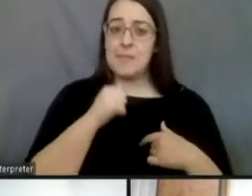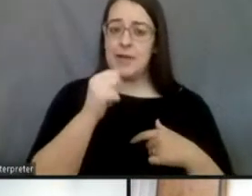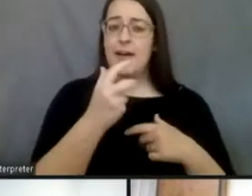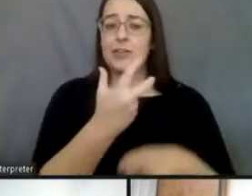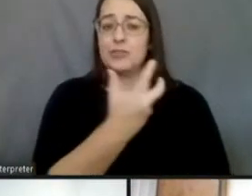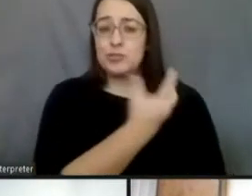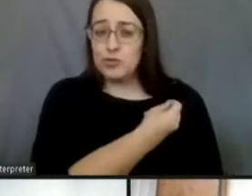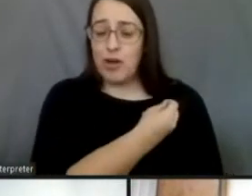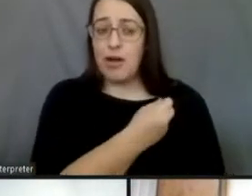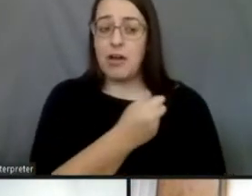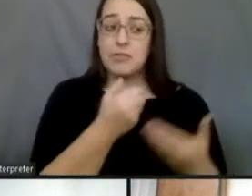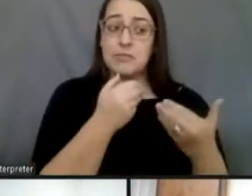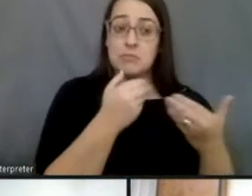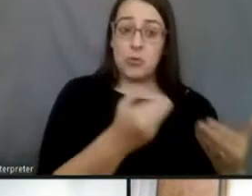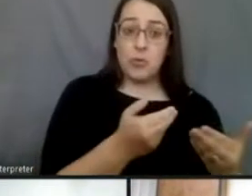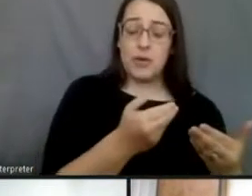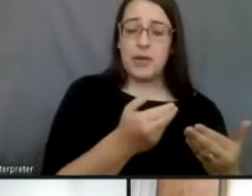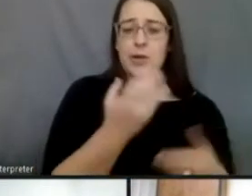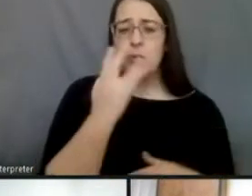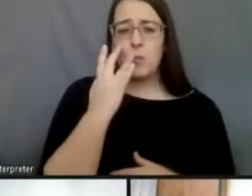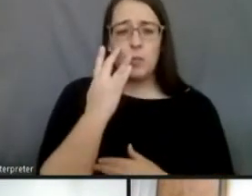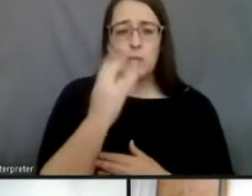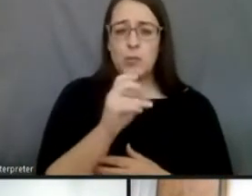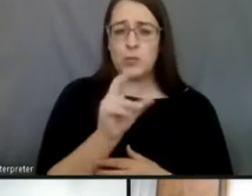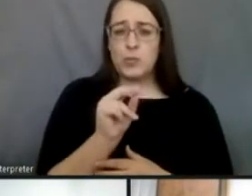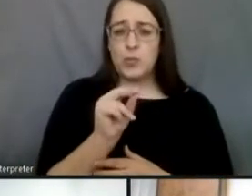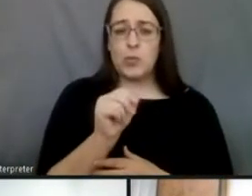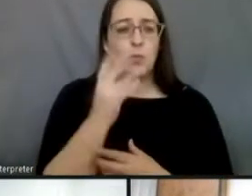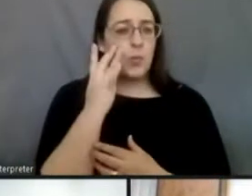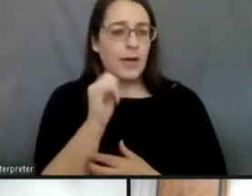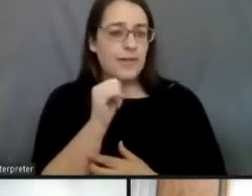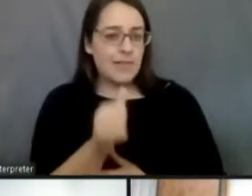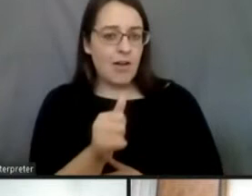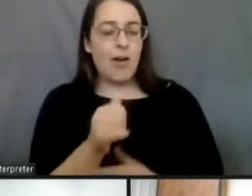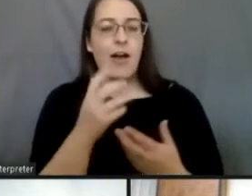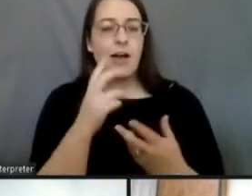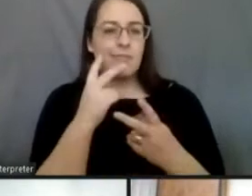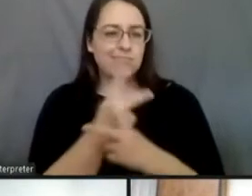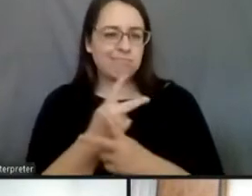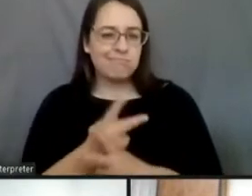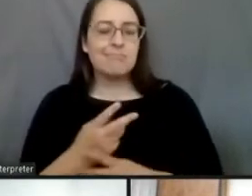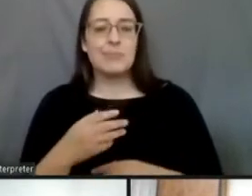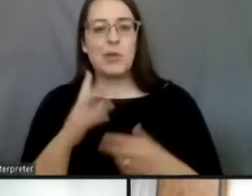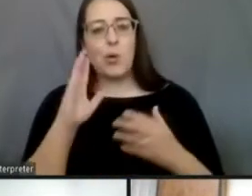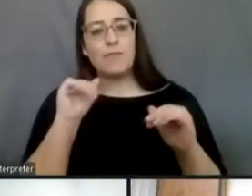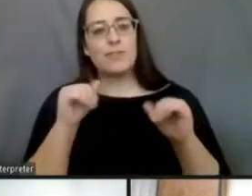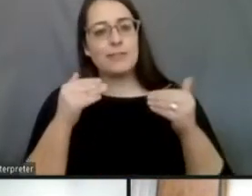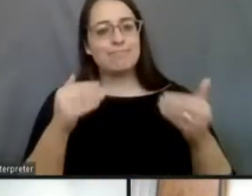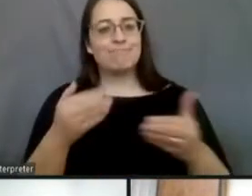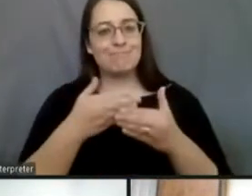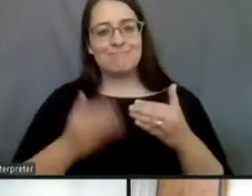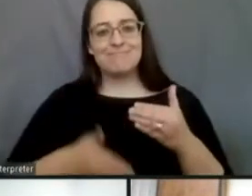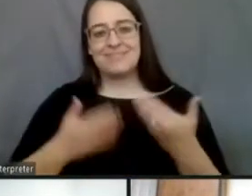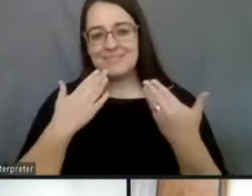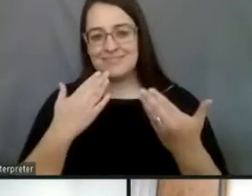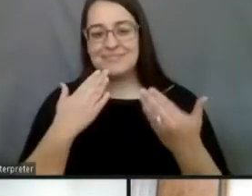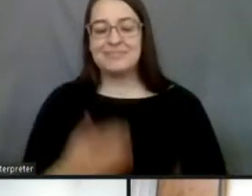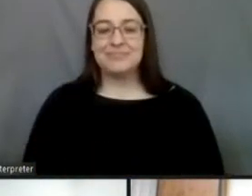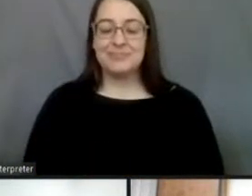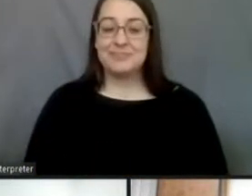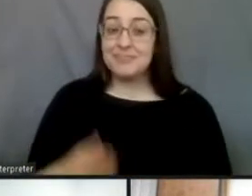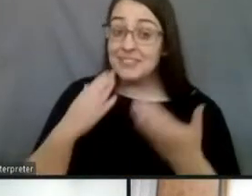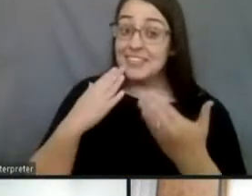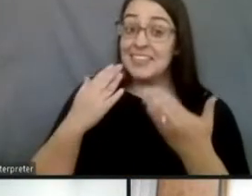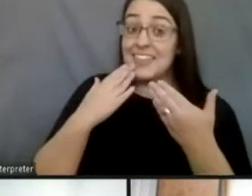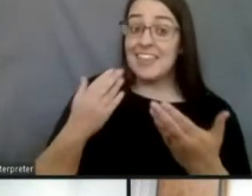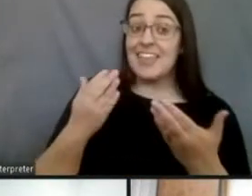would or would not get vaccinated. And hopefully we're moving forward with getting that done. Thank you very much. Thank